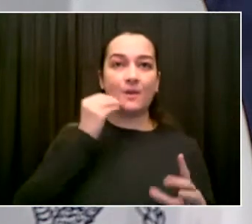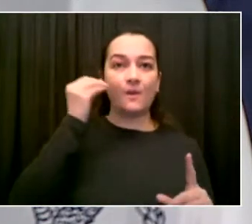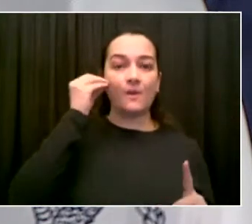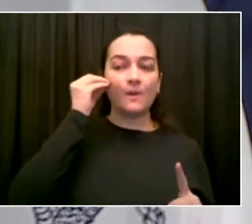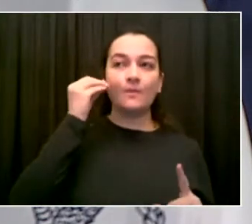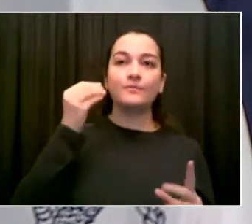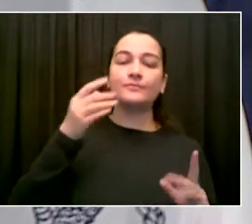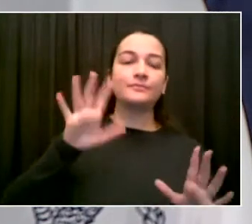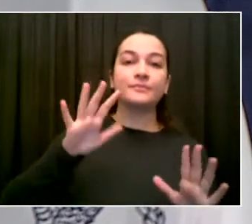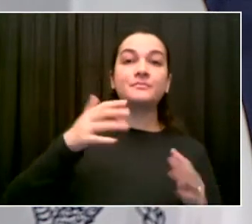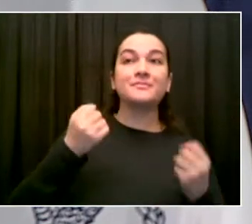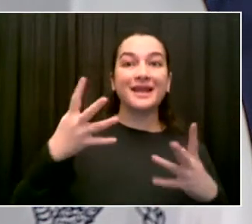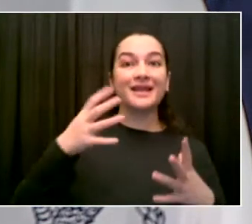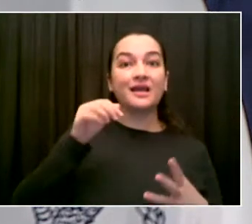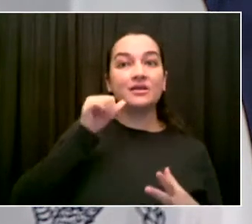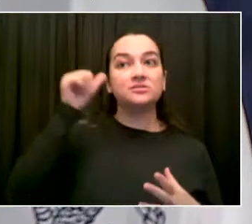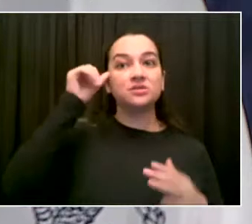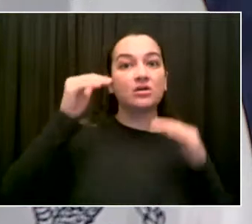ahead, Catherine.